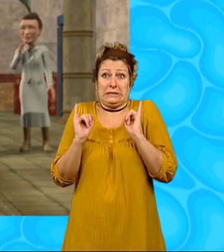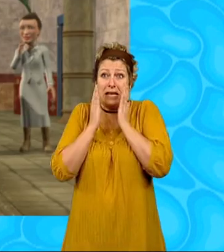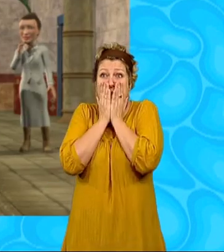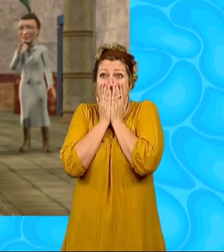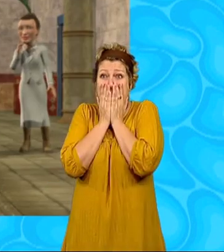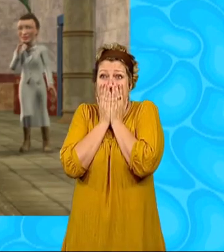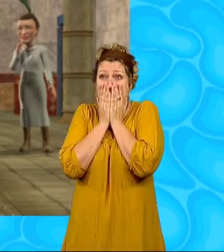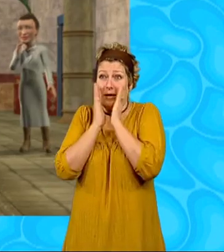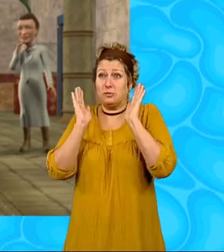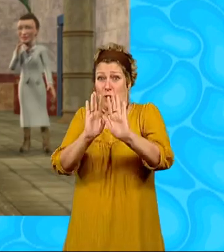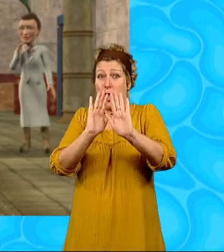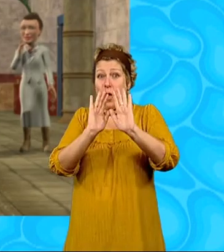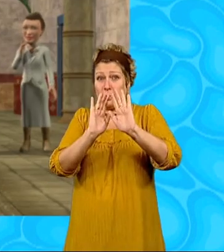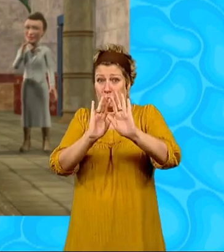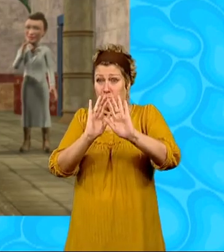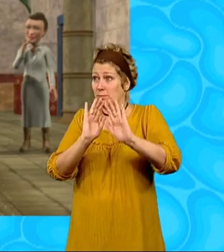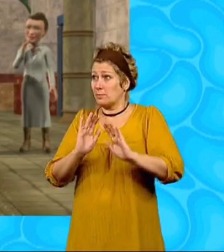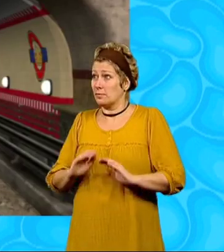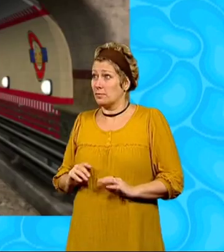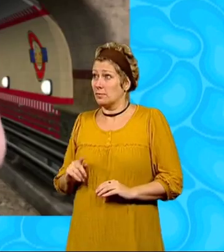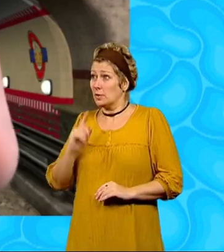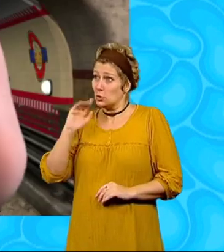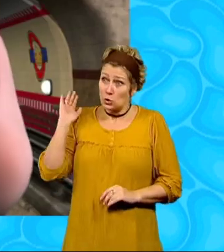Oh, Victoria! Stop!